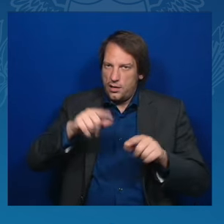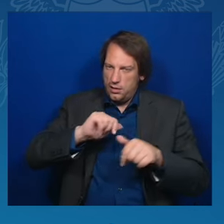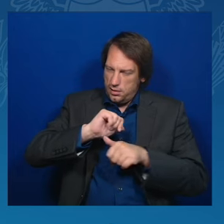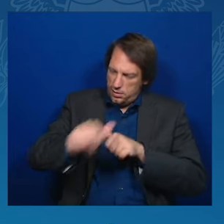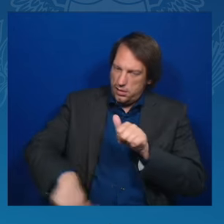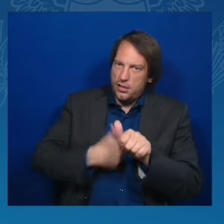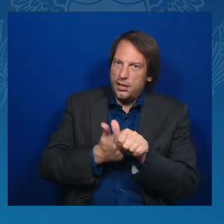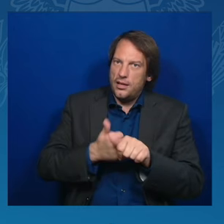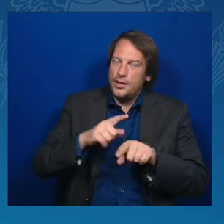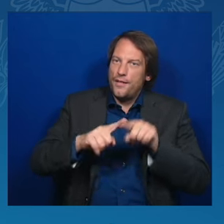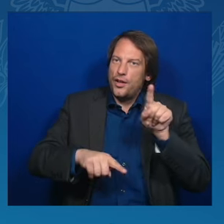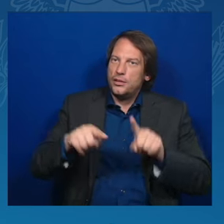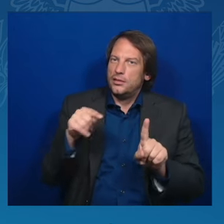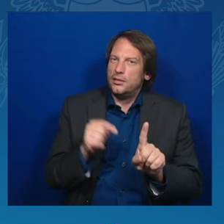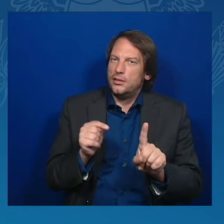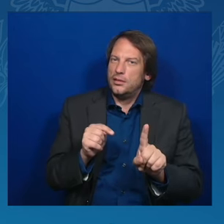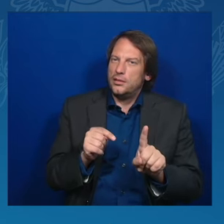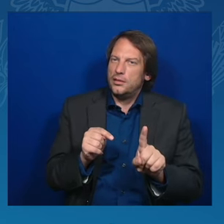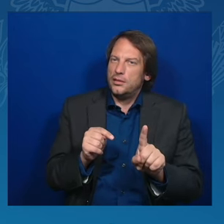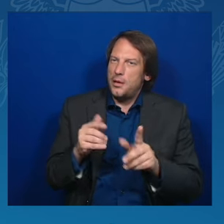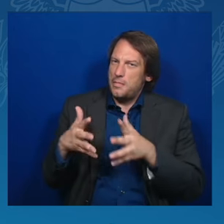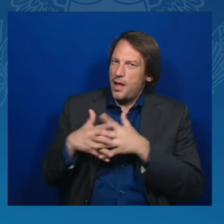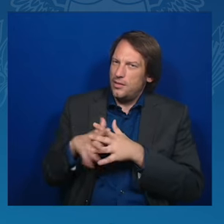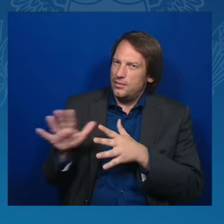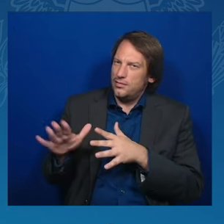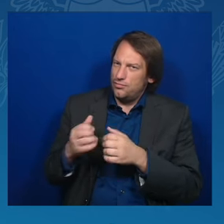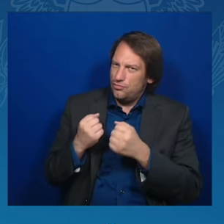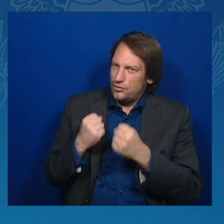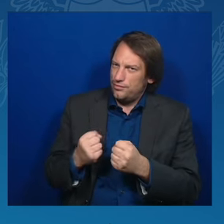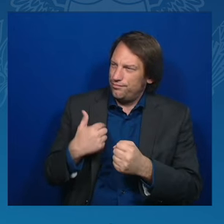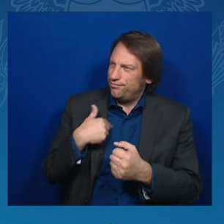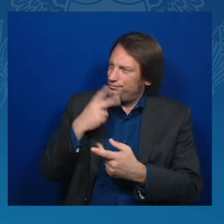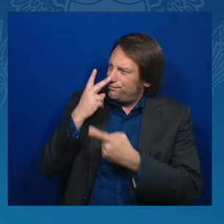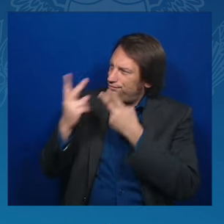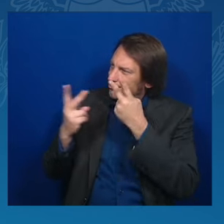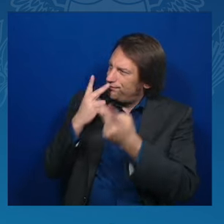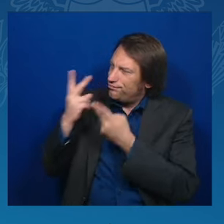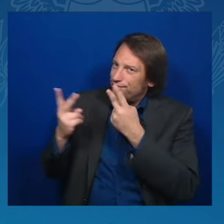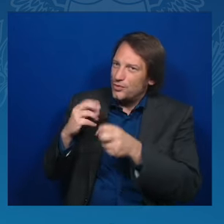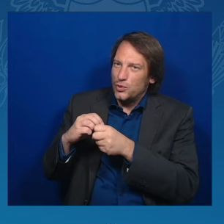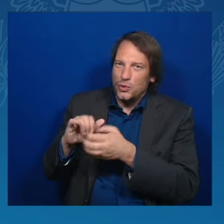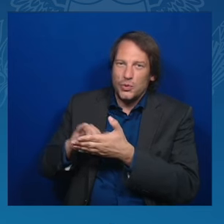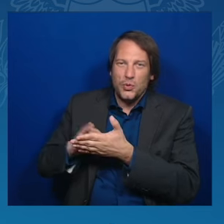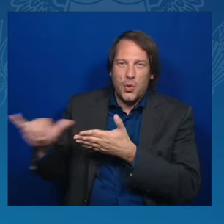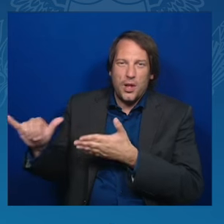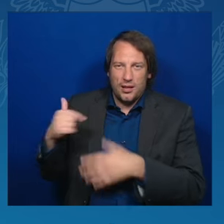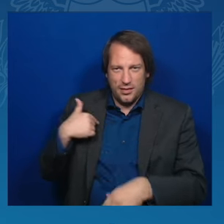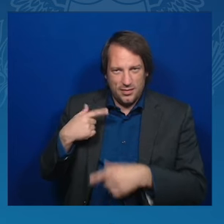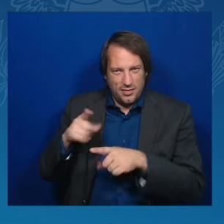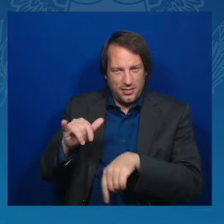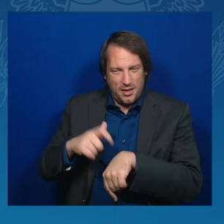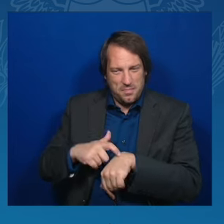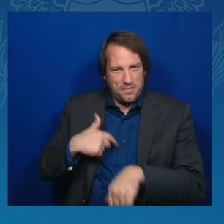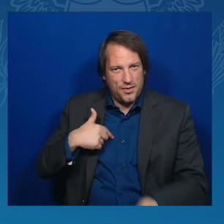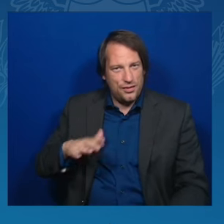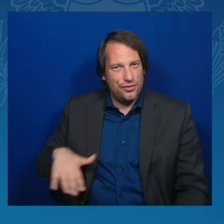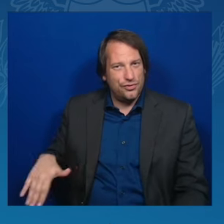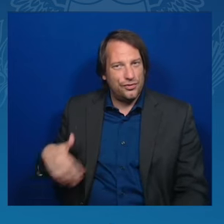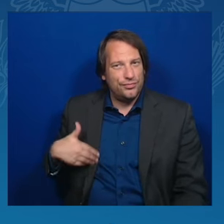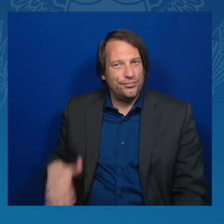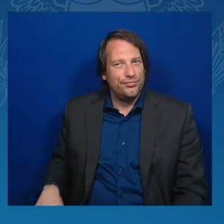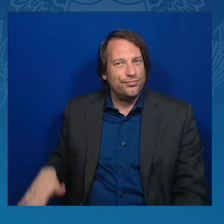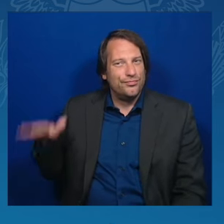York in my childhood days, and is the power of Team Biden, I